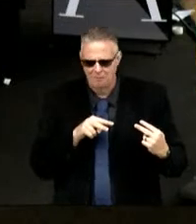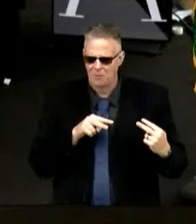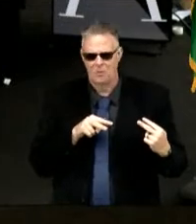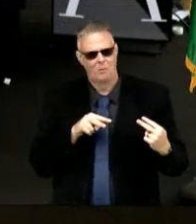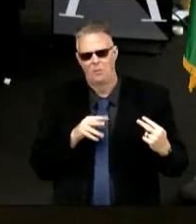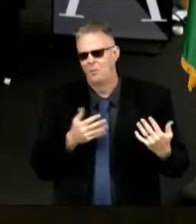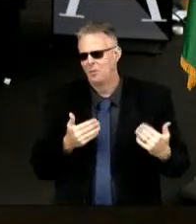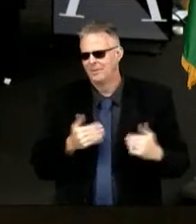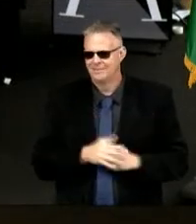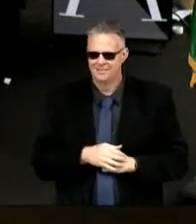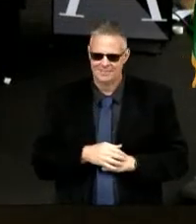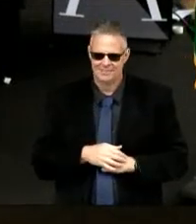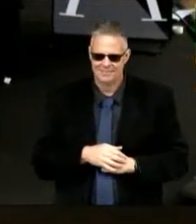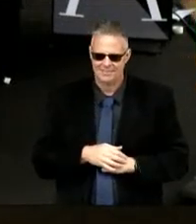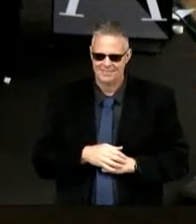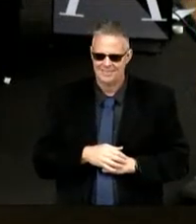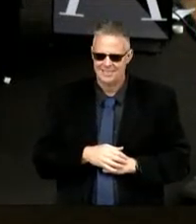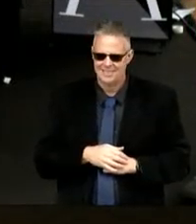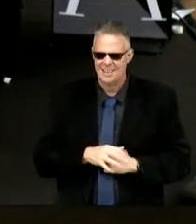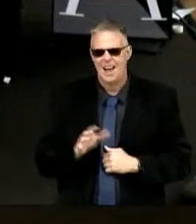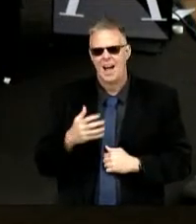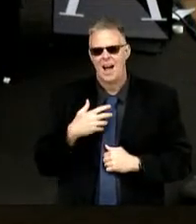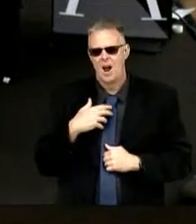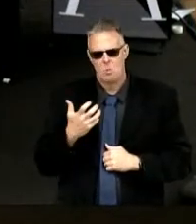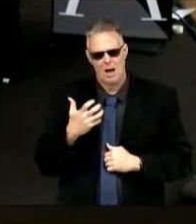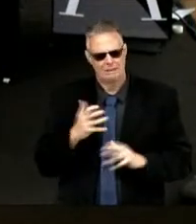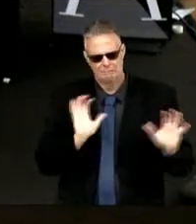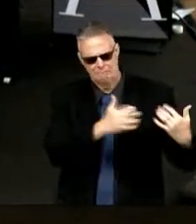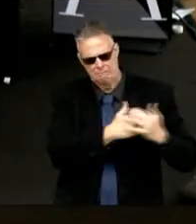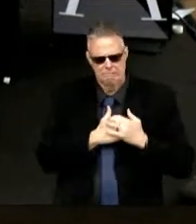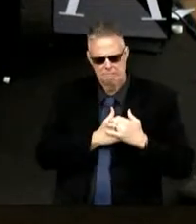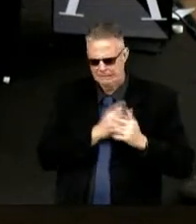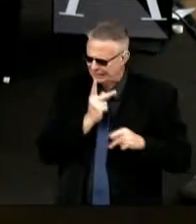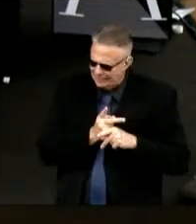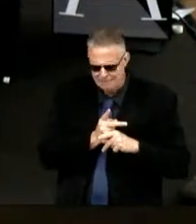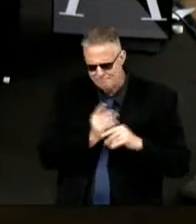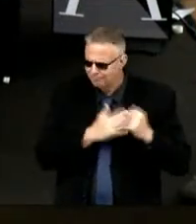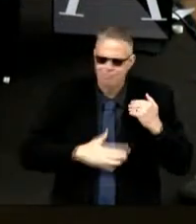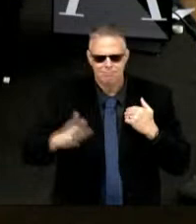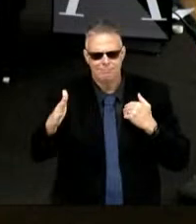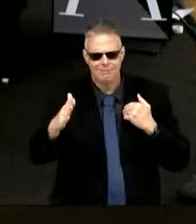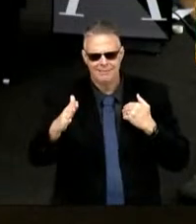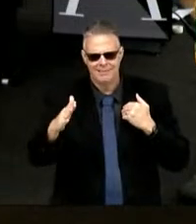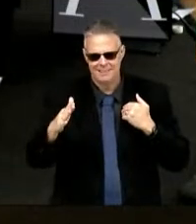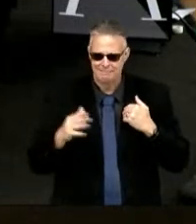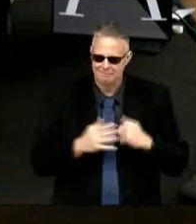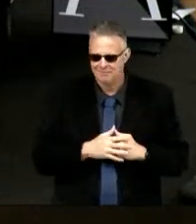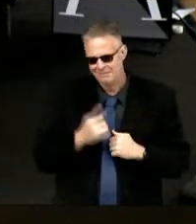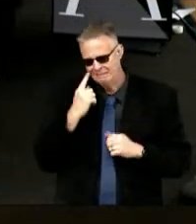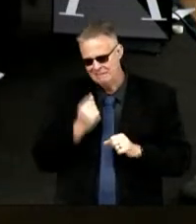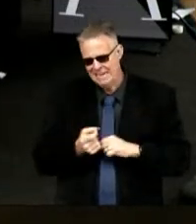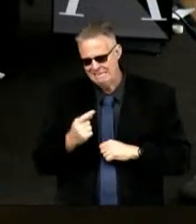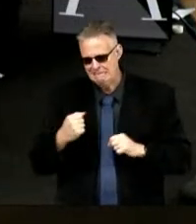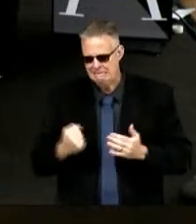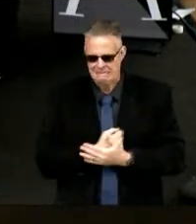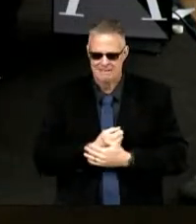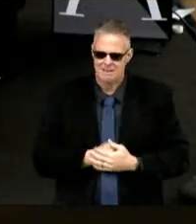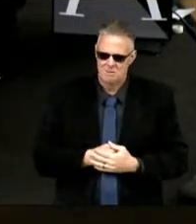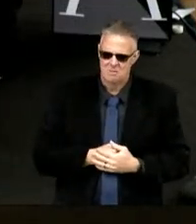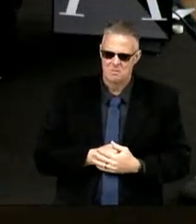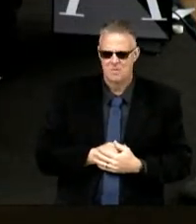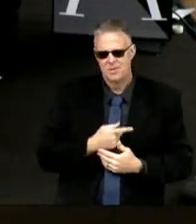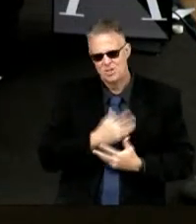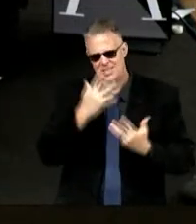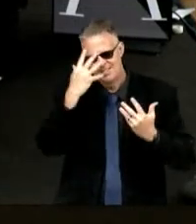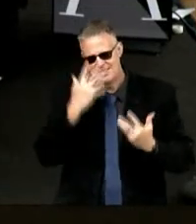each other without crying. I just want to keep her, period. For next year, and she's sad that the school